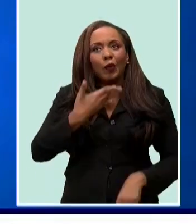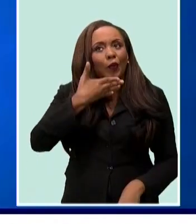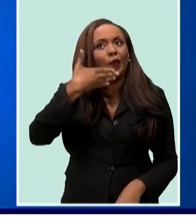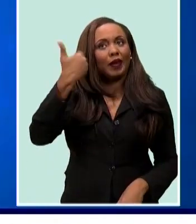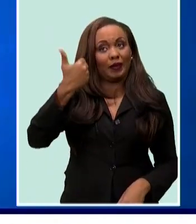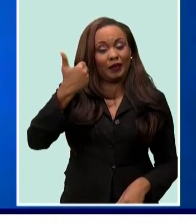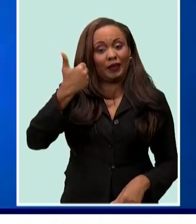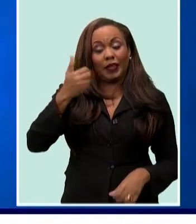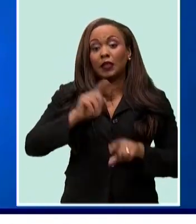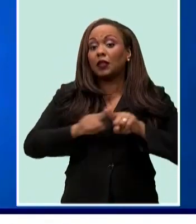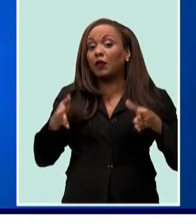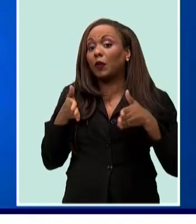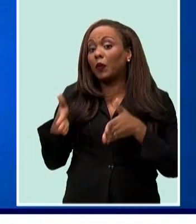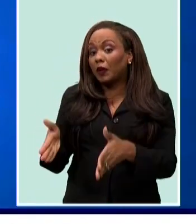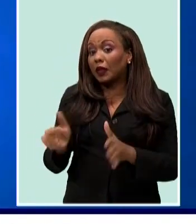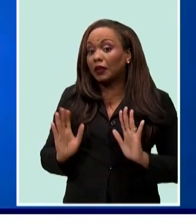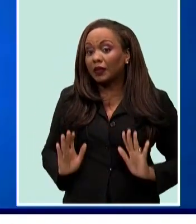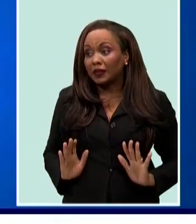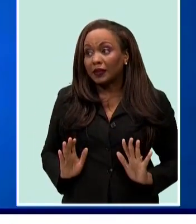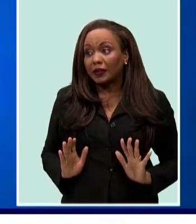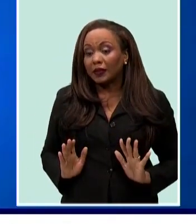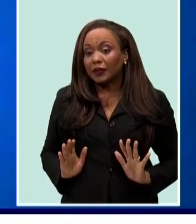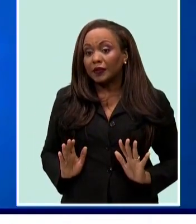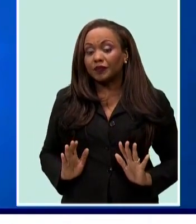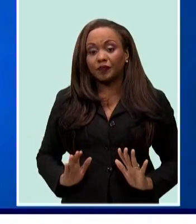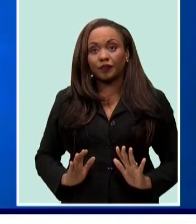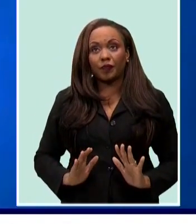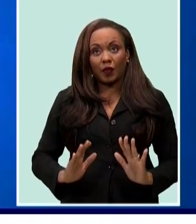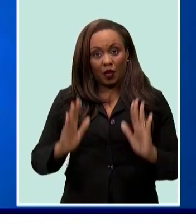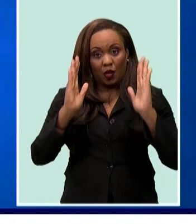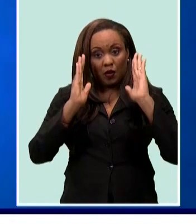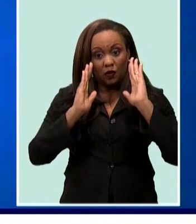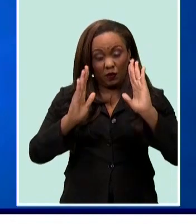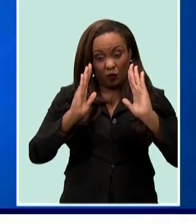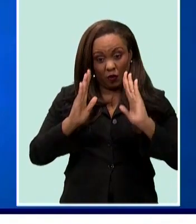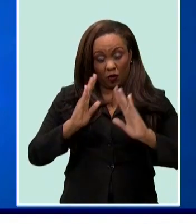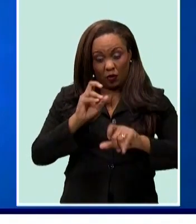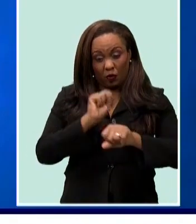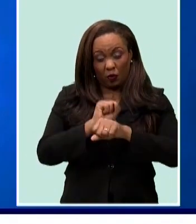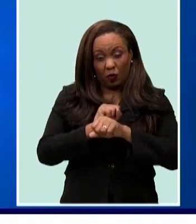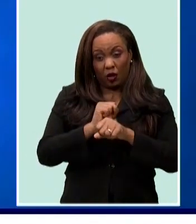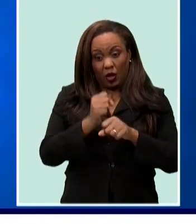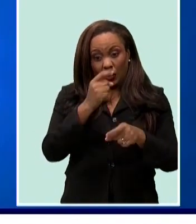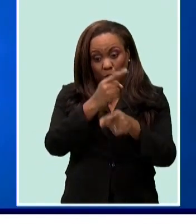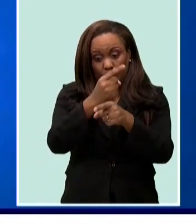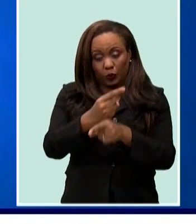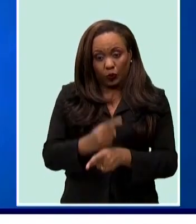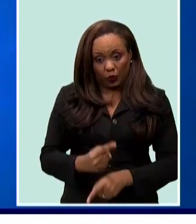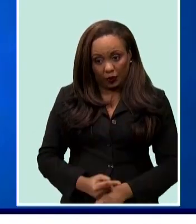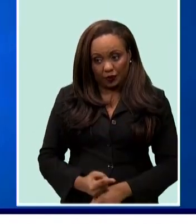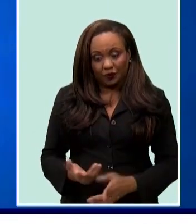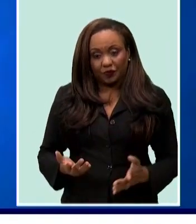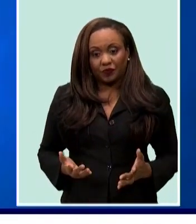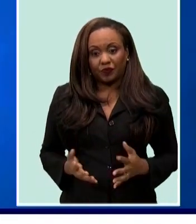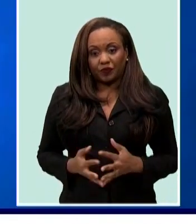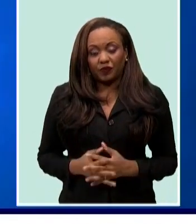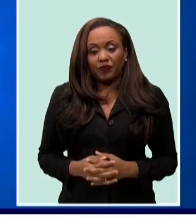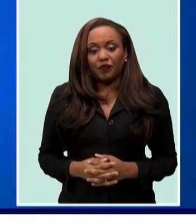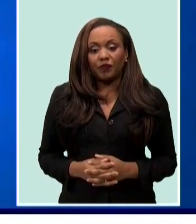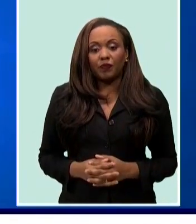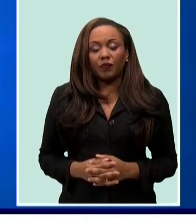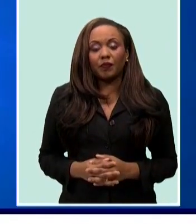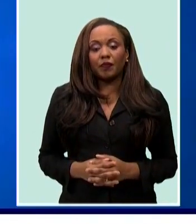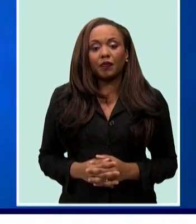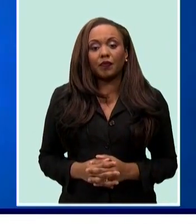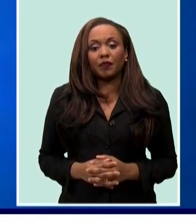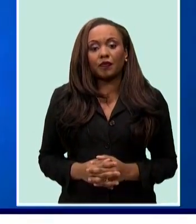efficiently done in a different format. The focus on productivity continues. That focus will